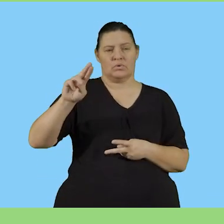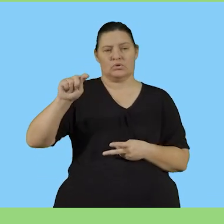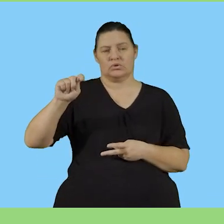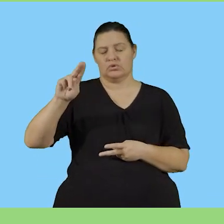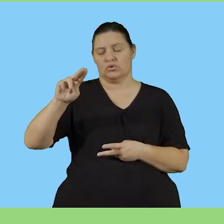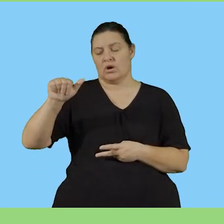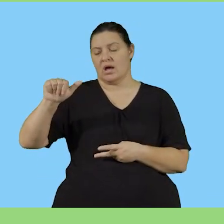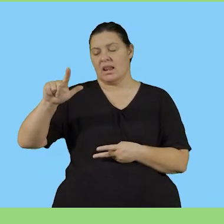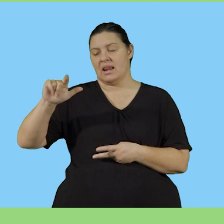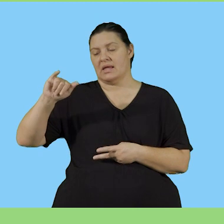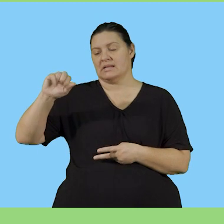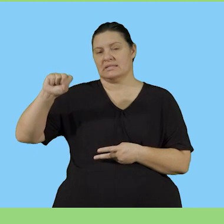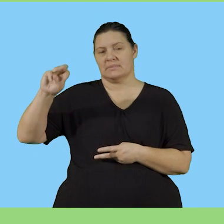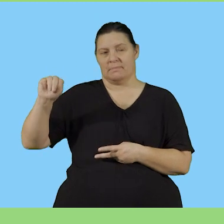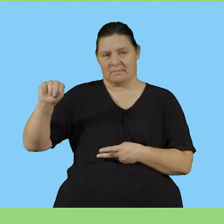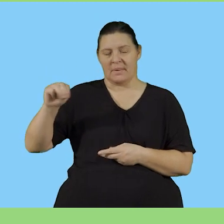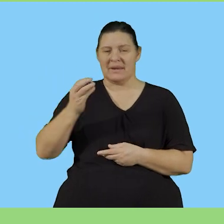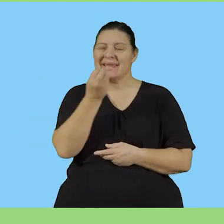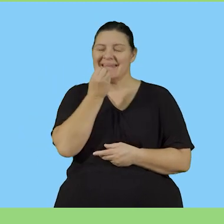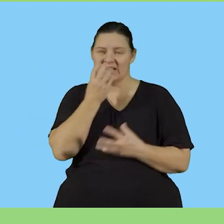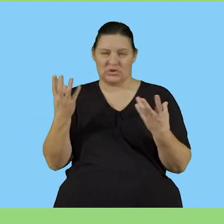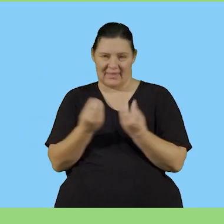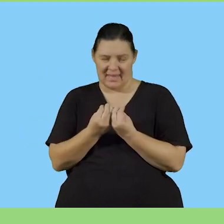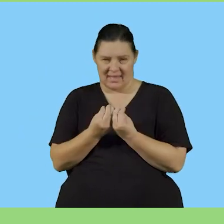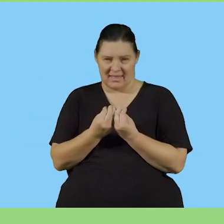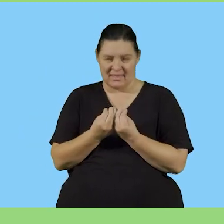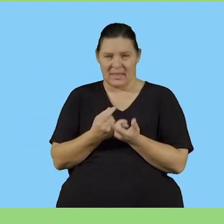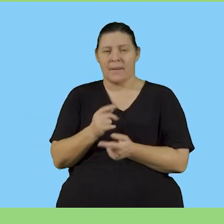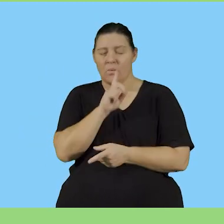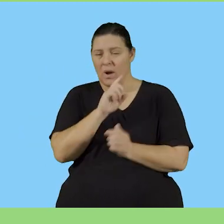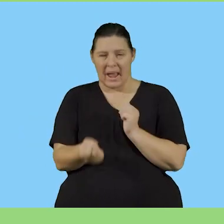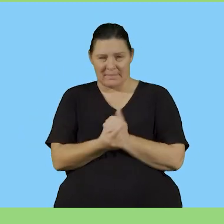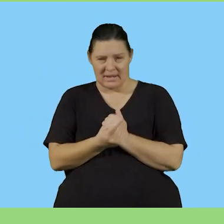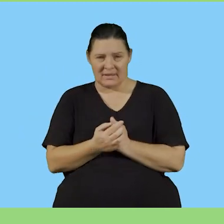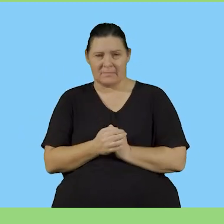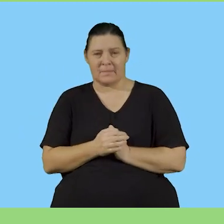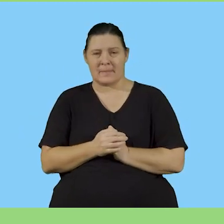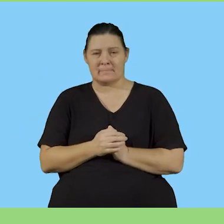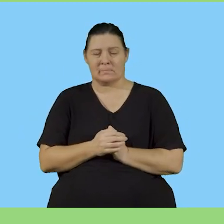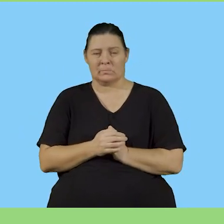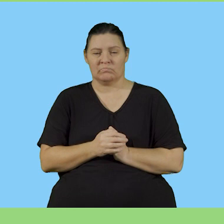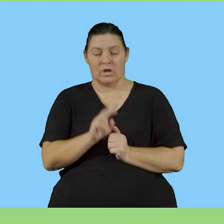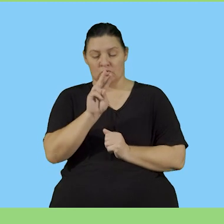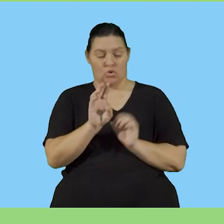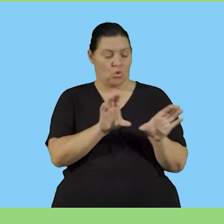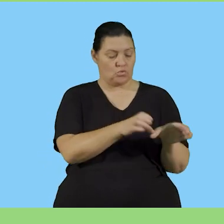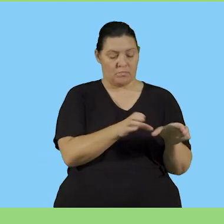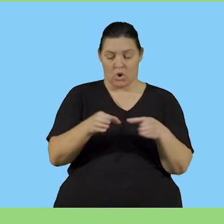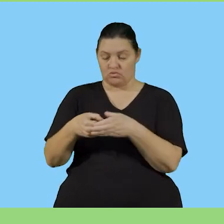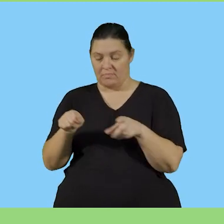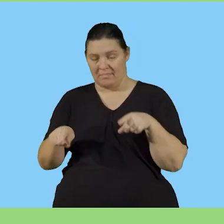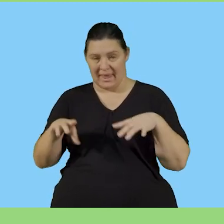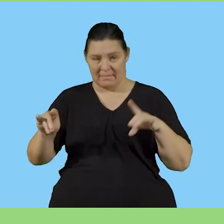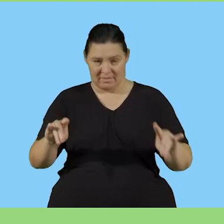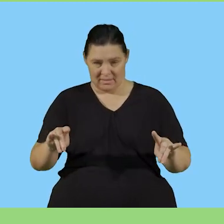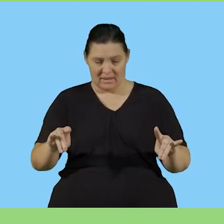Right, the second one is mutualism, which means eating together. So with mutualism, what happens is